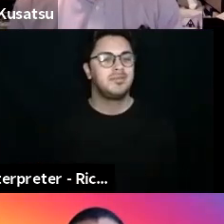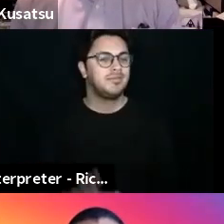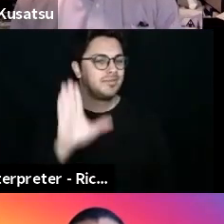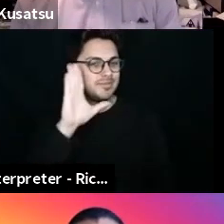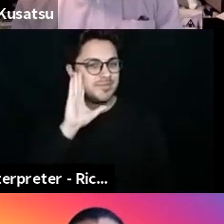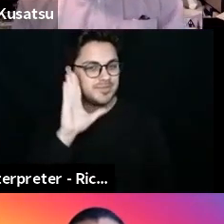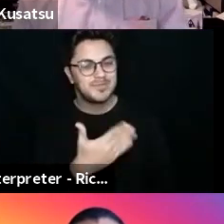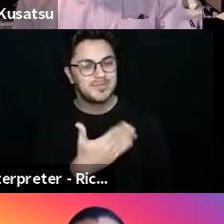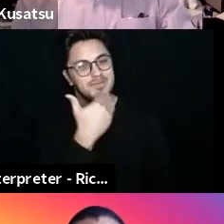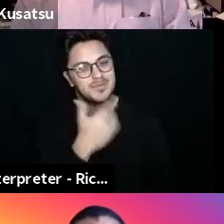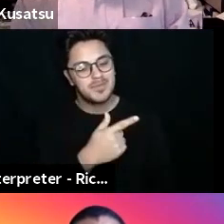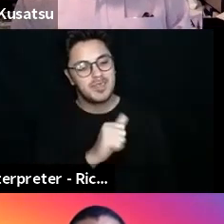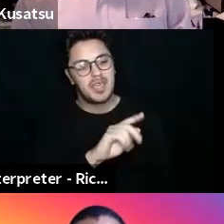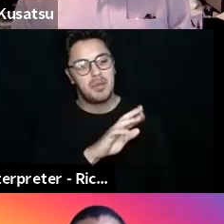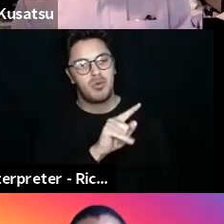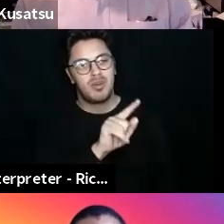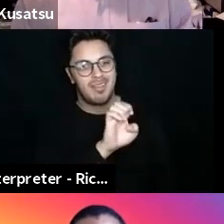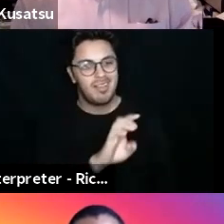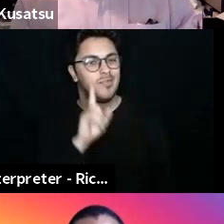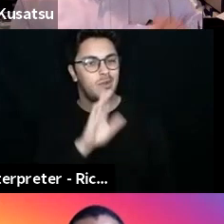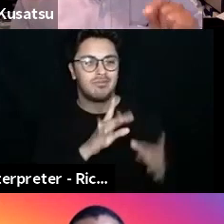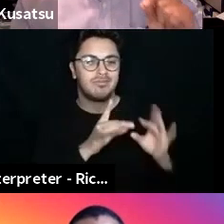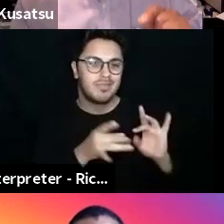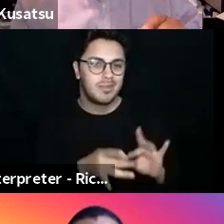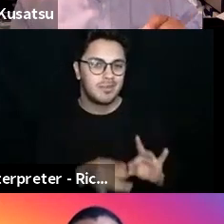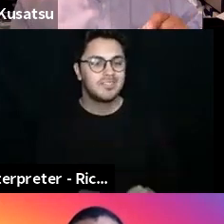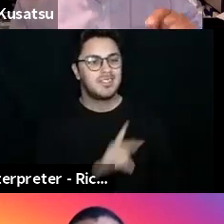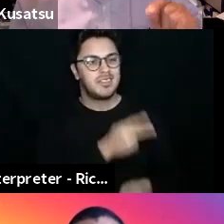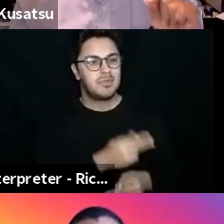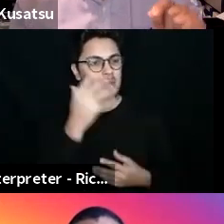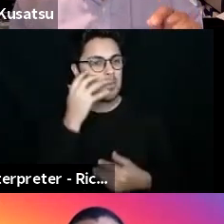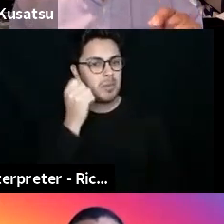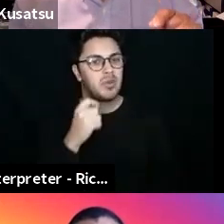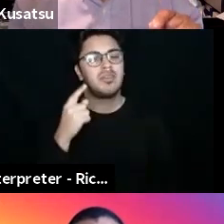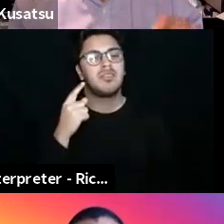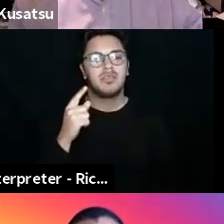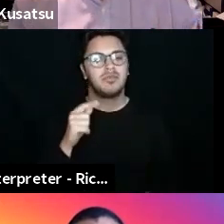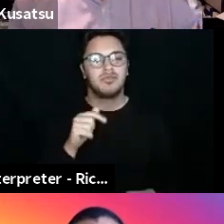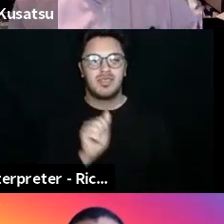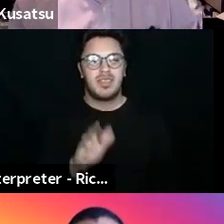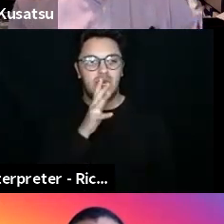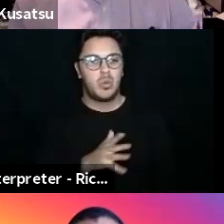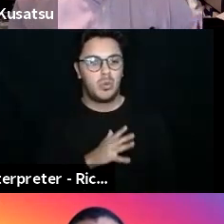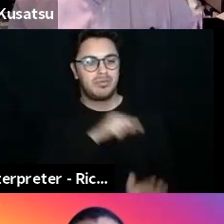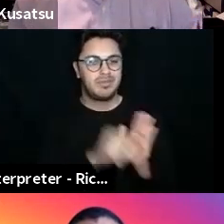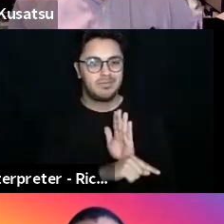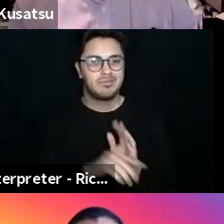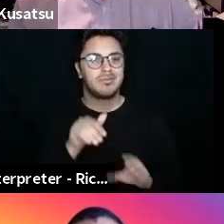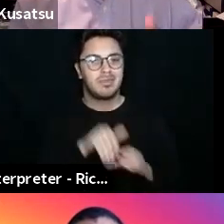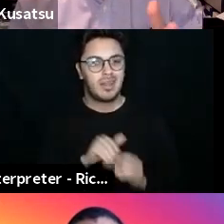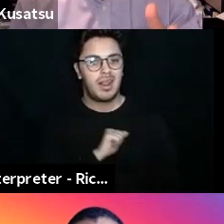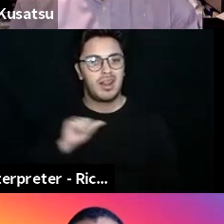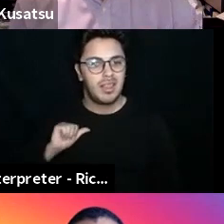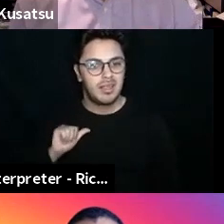you, Gabrielle, for your moving remarks and keeping alive the memory of the Asian women who were murdered in Atlanta. And of